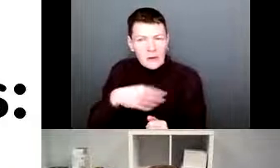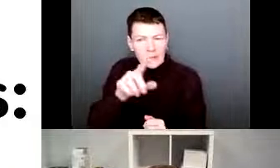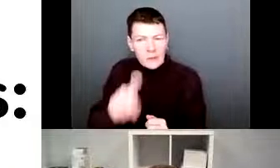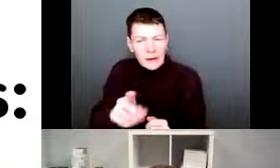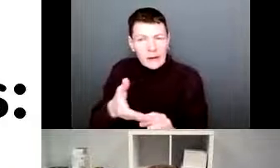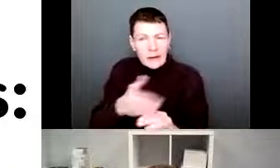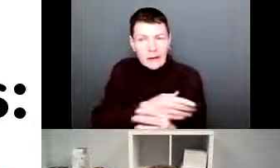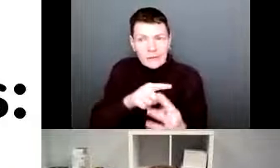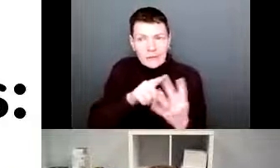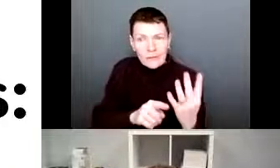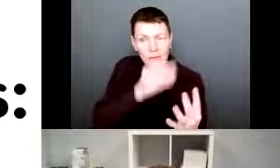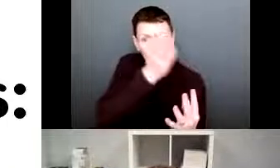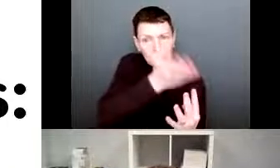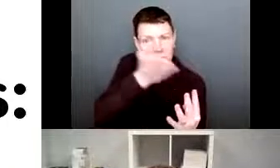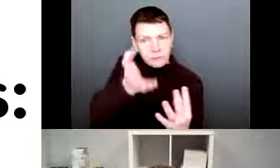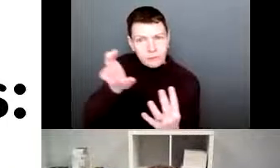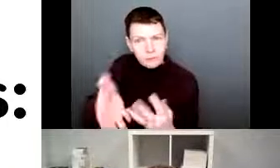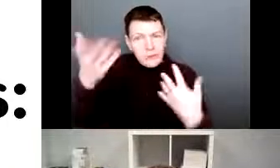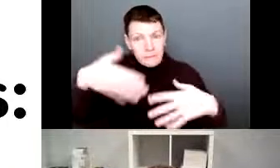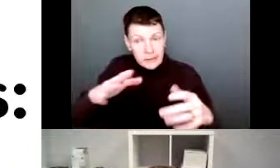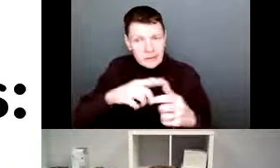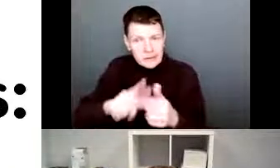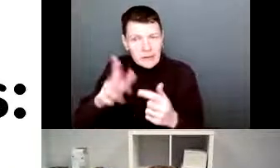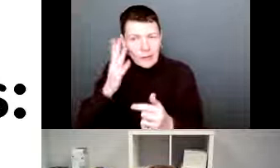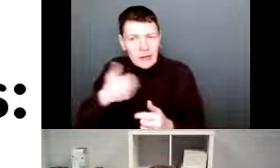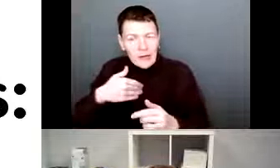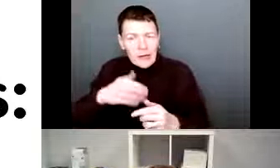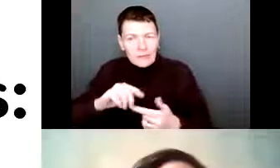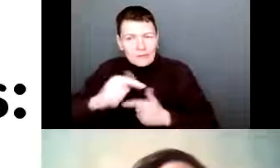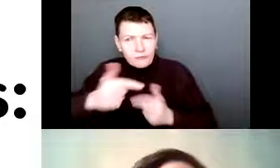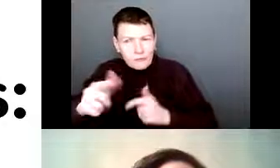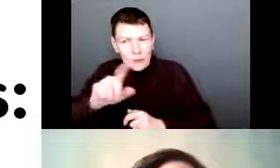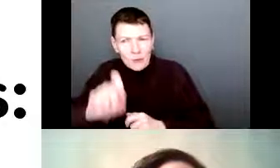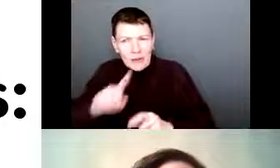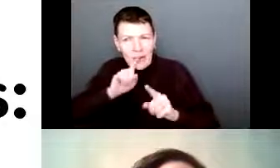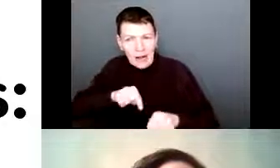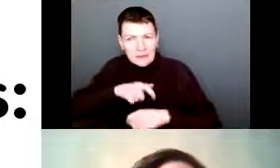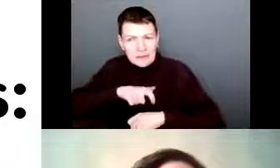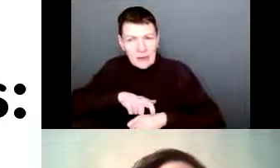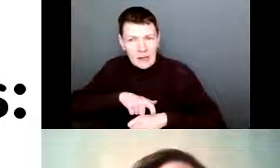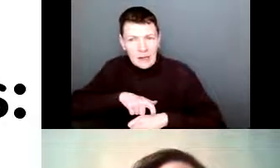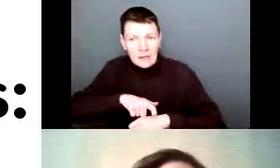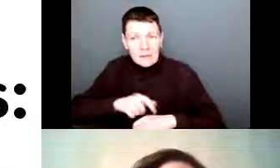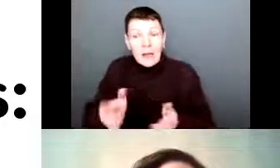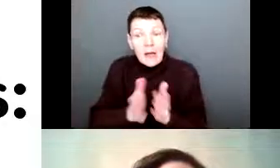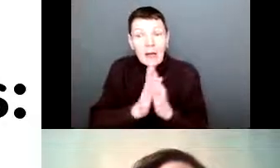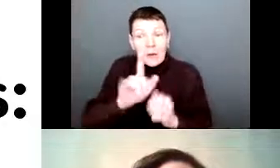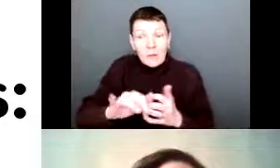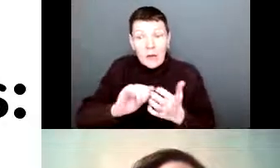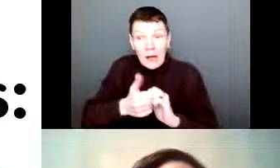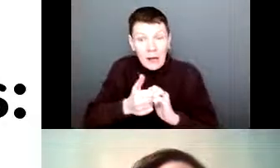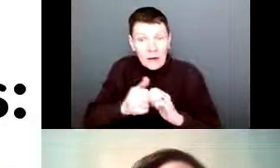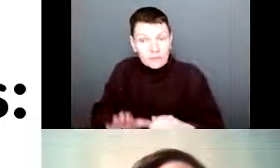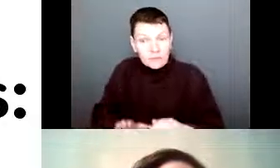4 amazing speakers complete their talks. It will be through either you're raising your